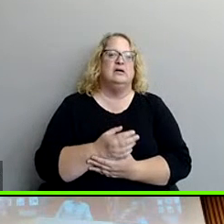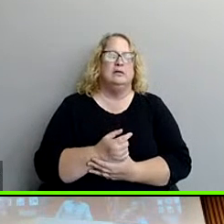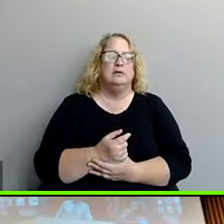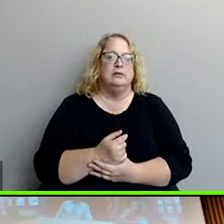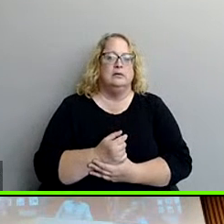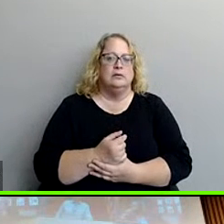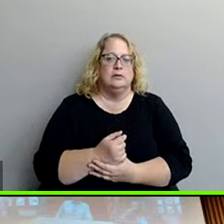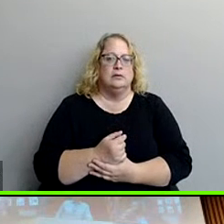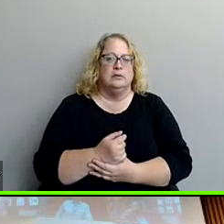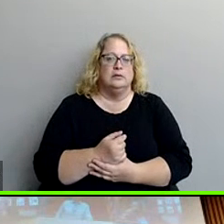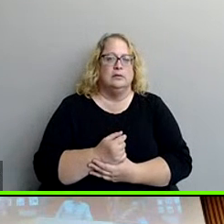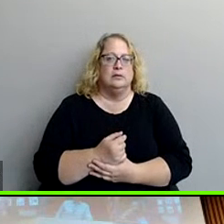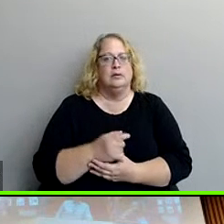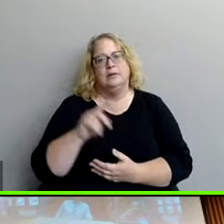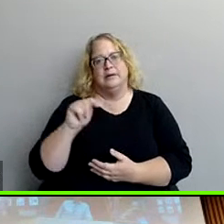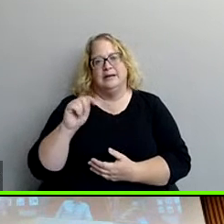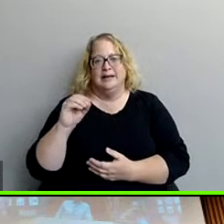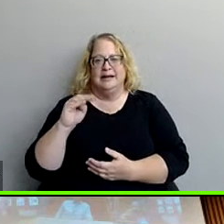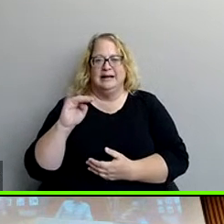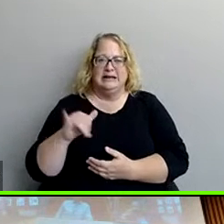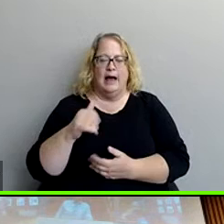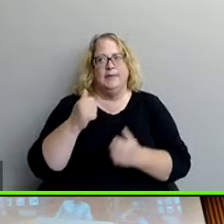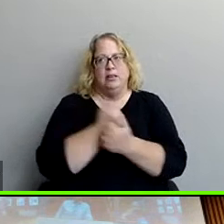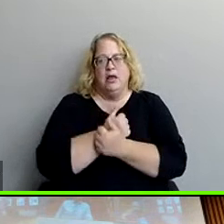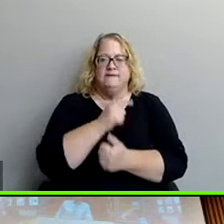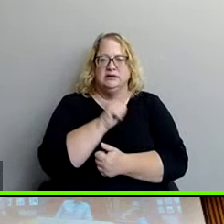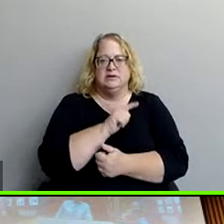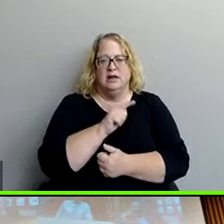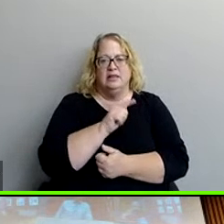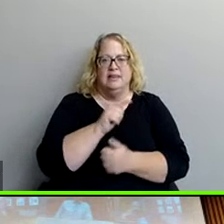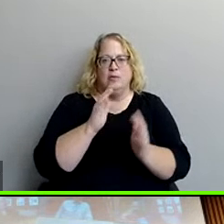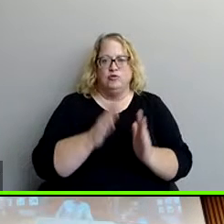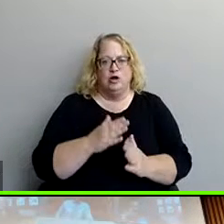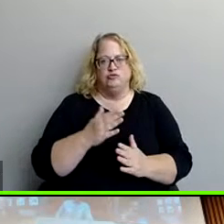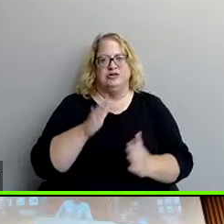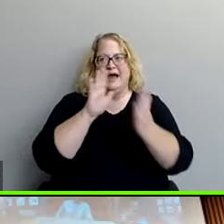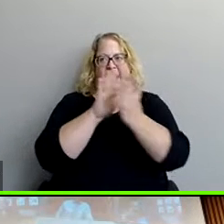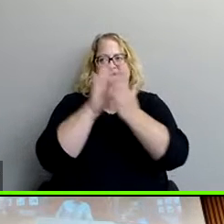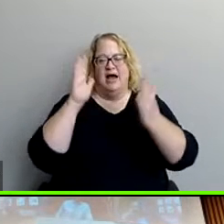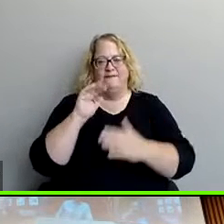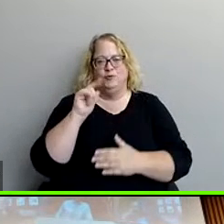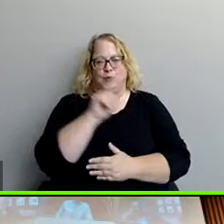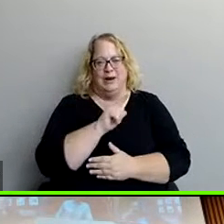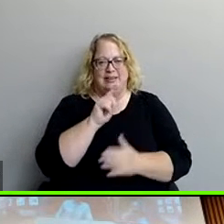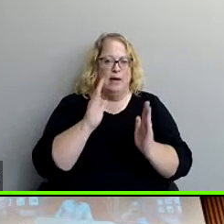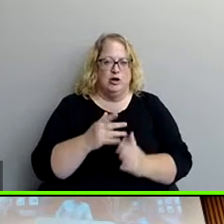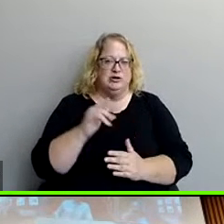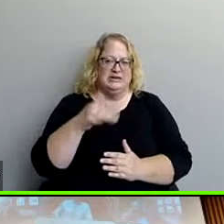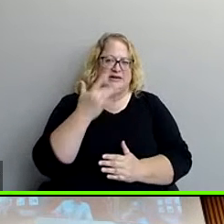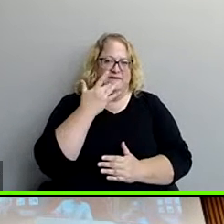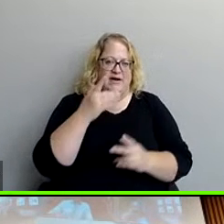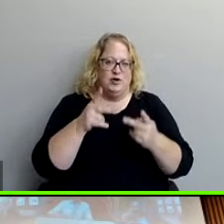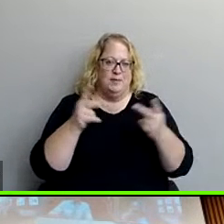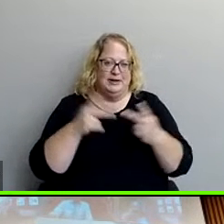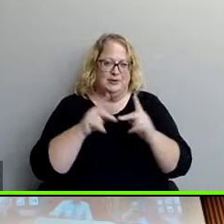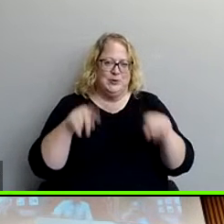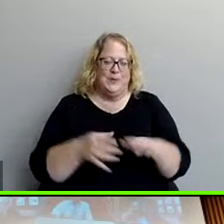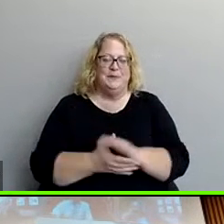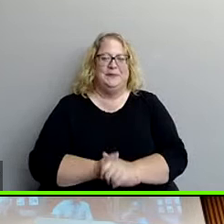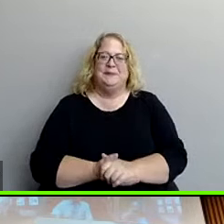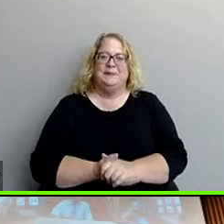Okay. County loves library, high five, so looking at you want a librarian. That's his favorite place to